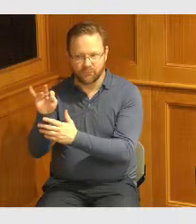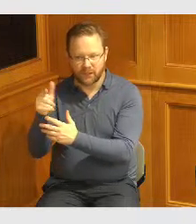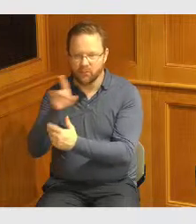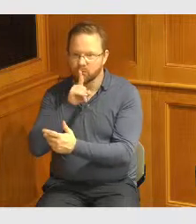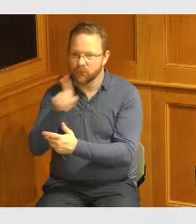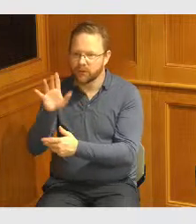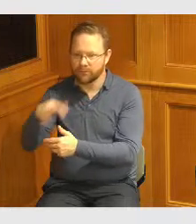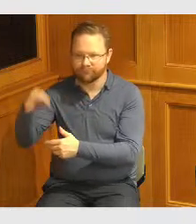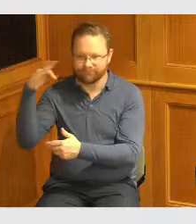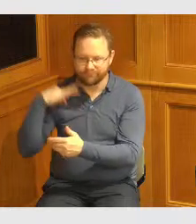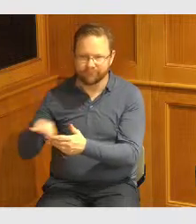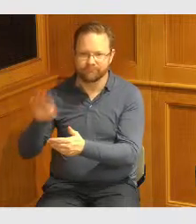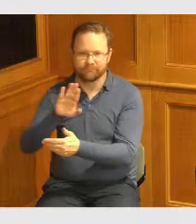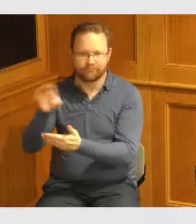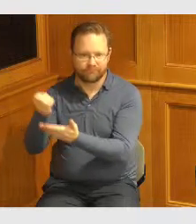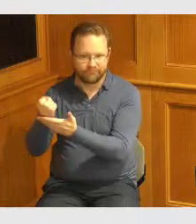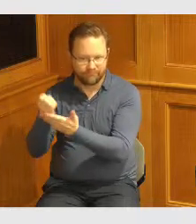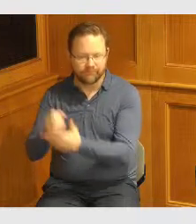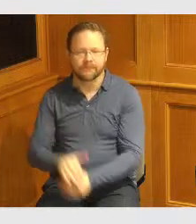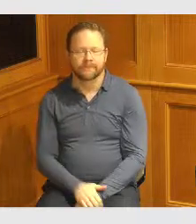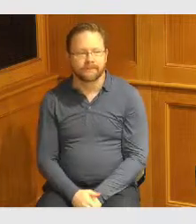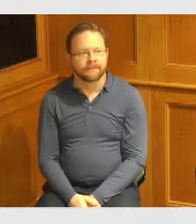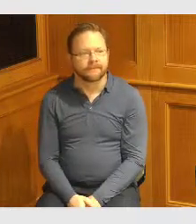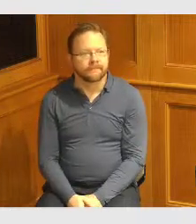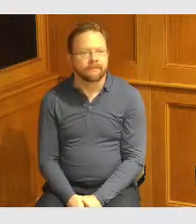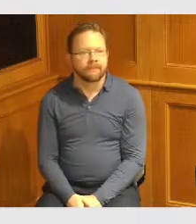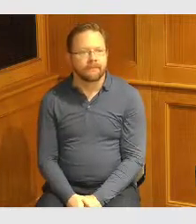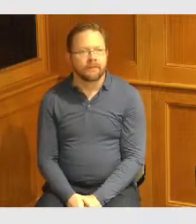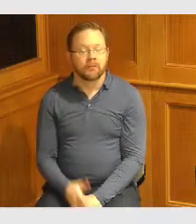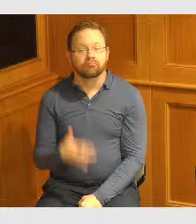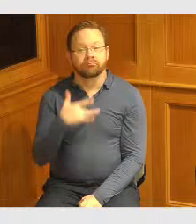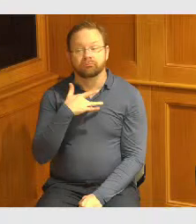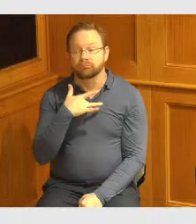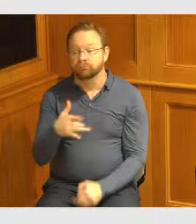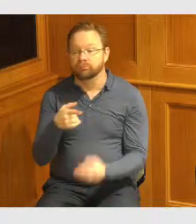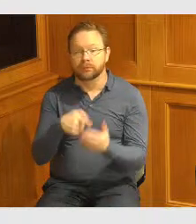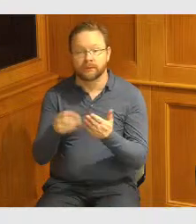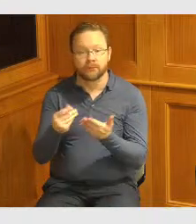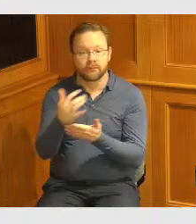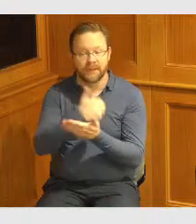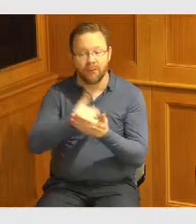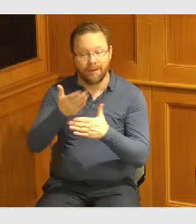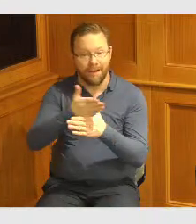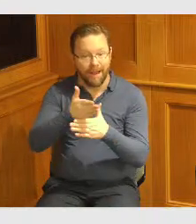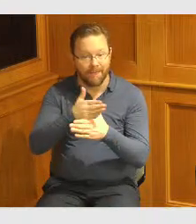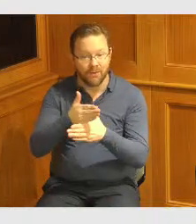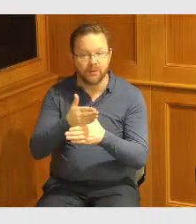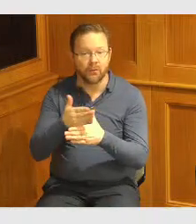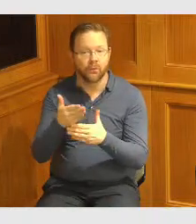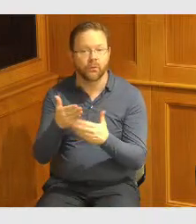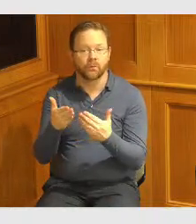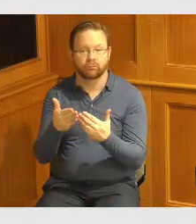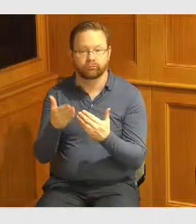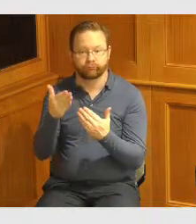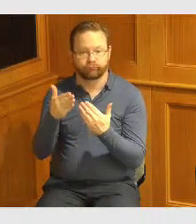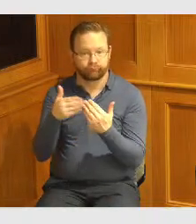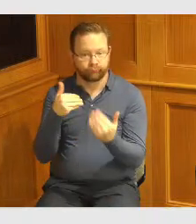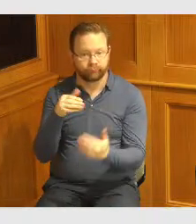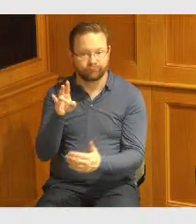major impact on the city. The average salary of the employees will be almost